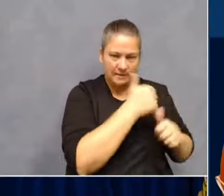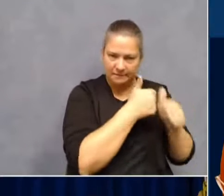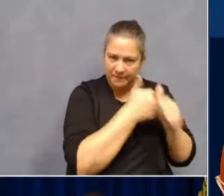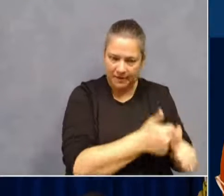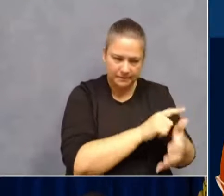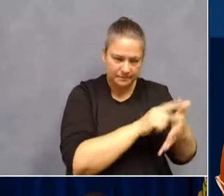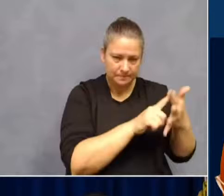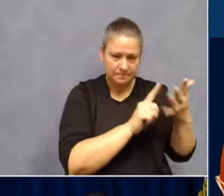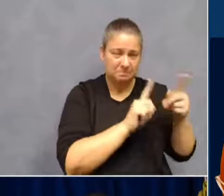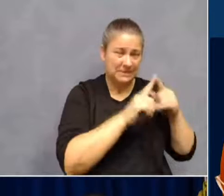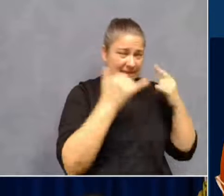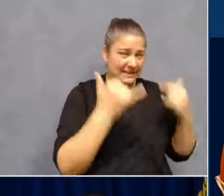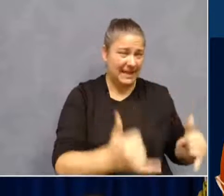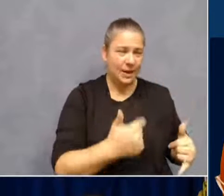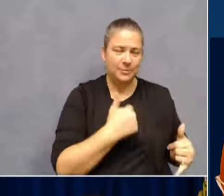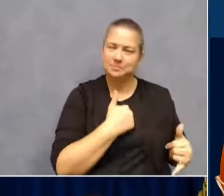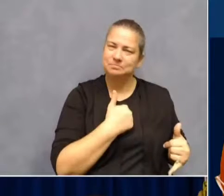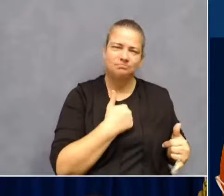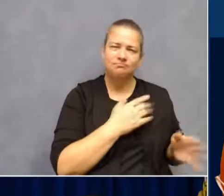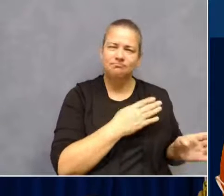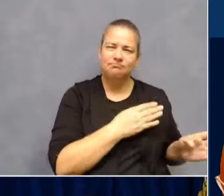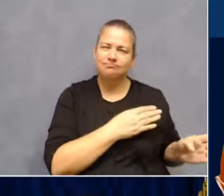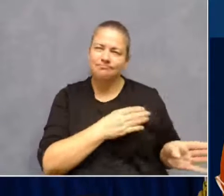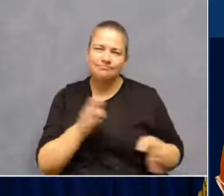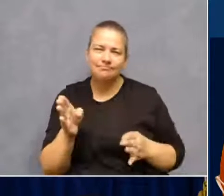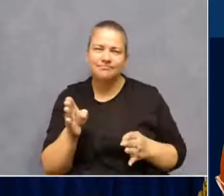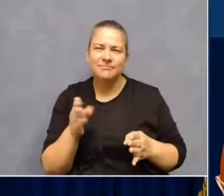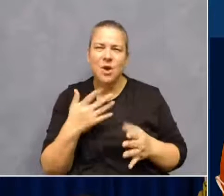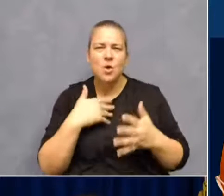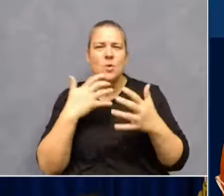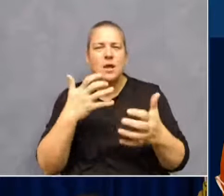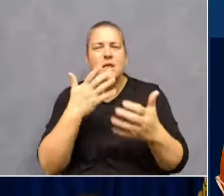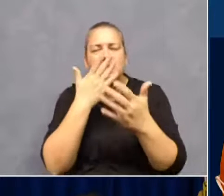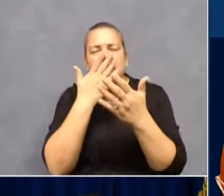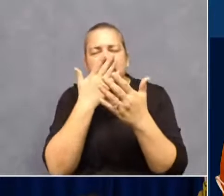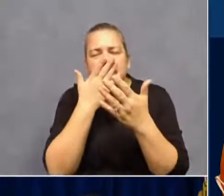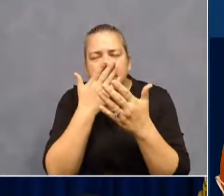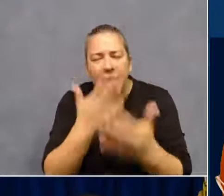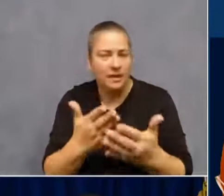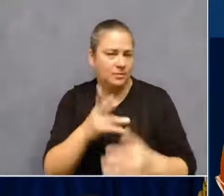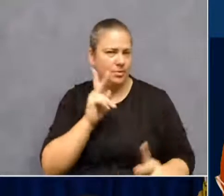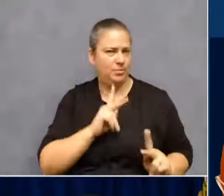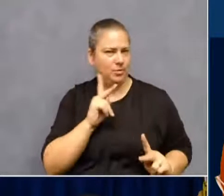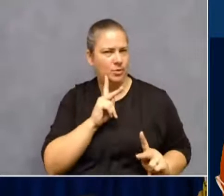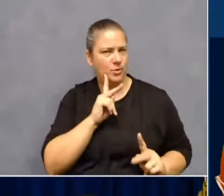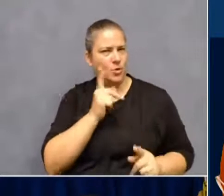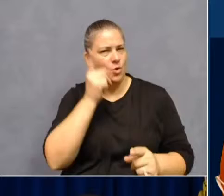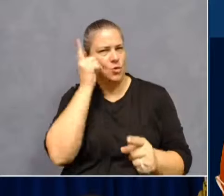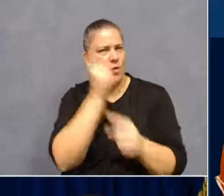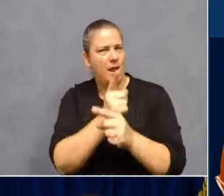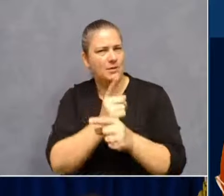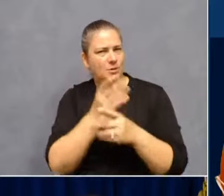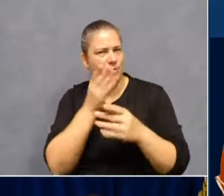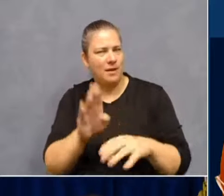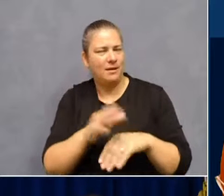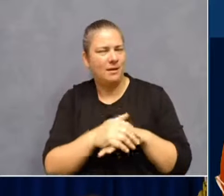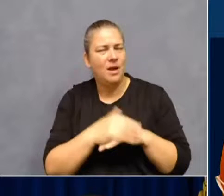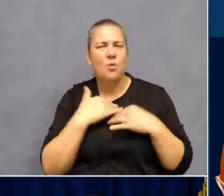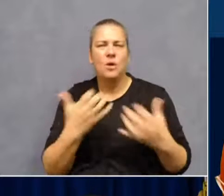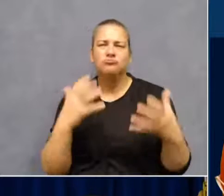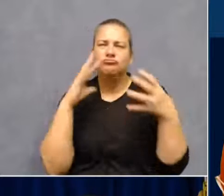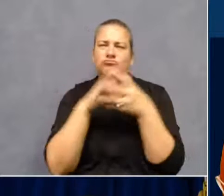thanking people for doing the right thing, giving them that positivity that we need to continue doing the right